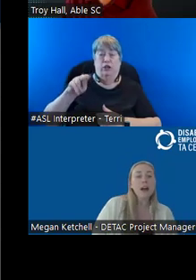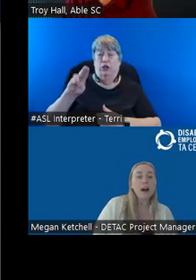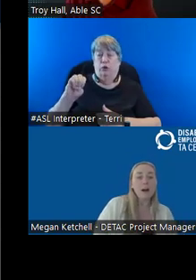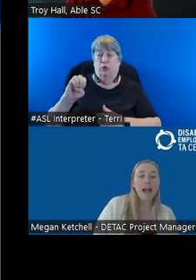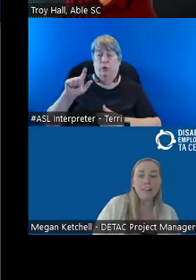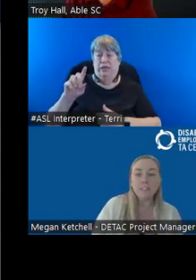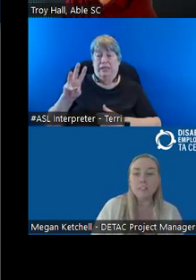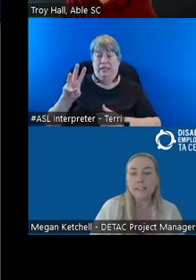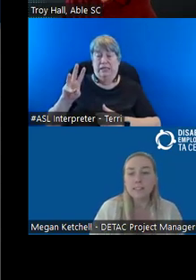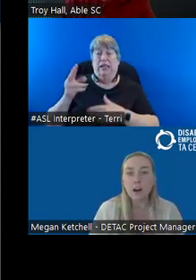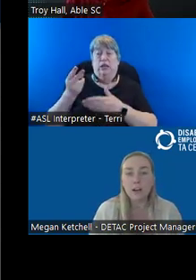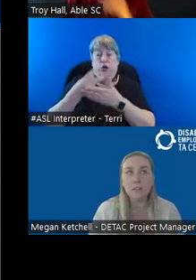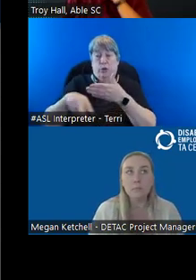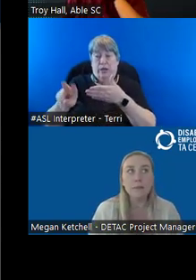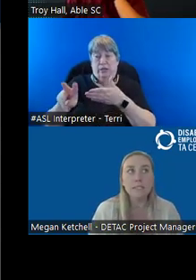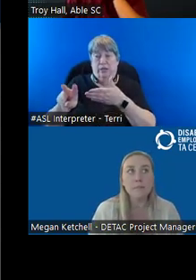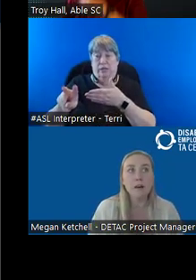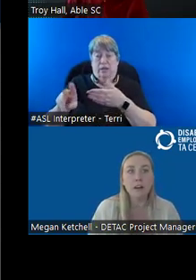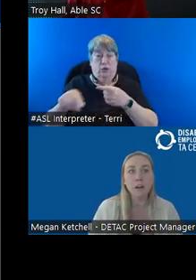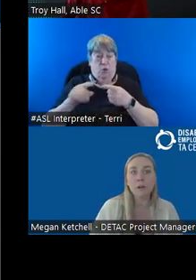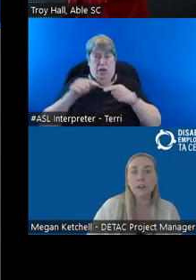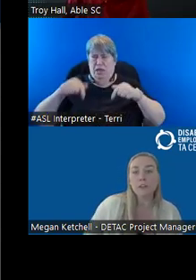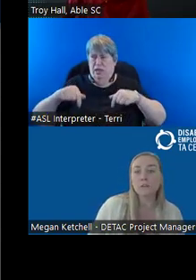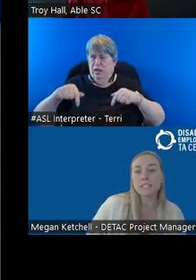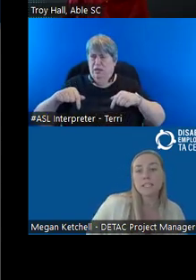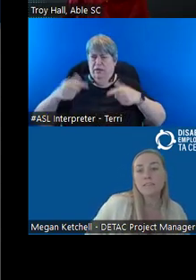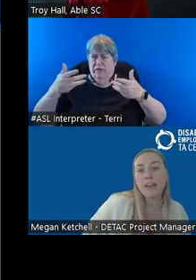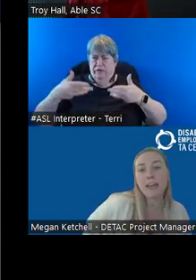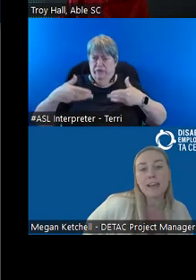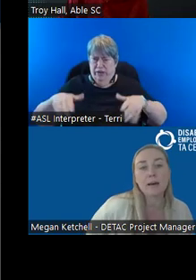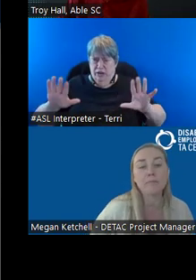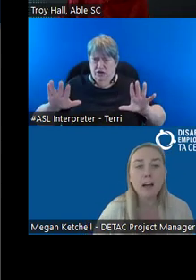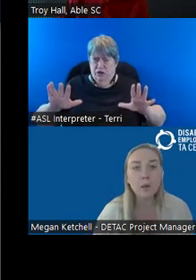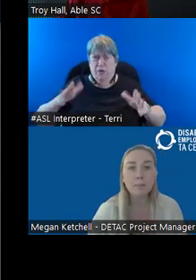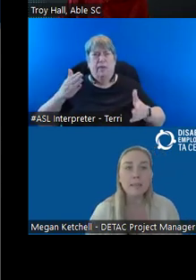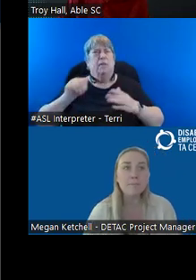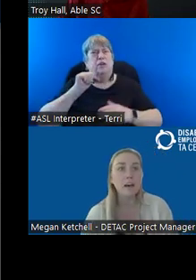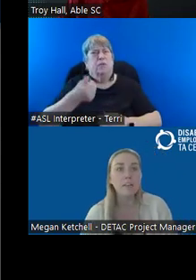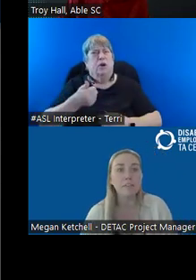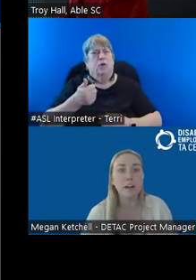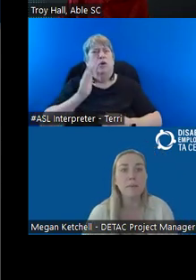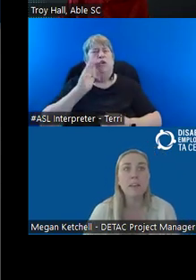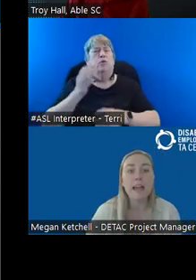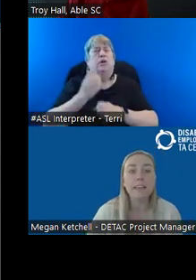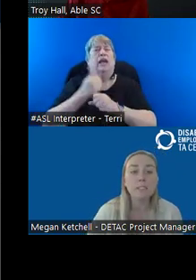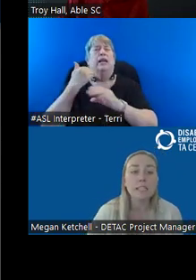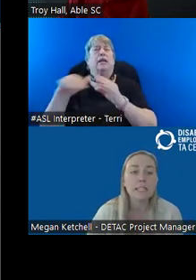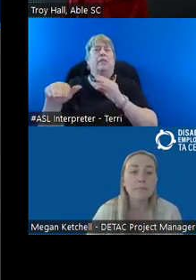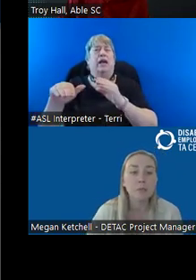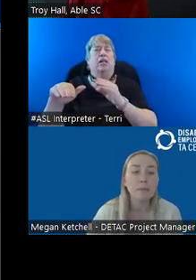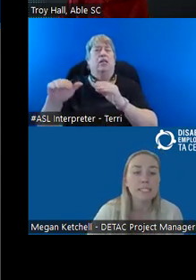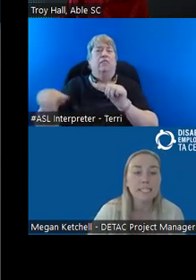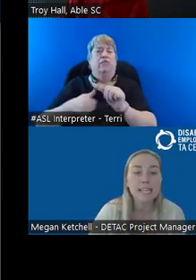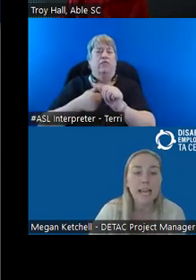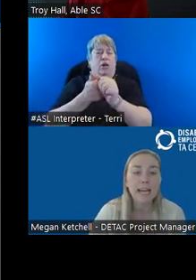now, after this call, probably tomorrow, you'll receive a follow-up email from